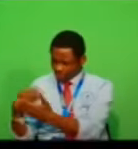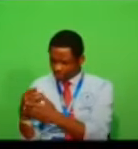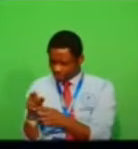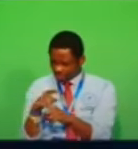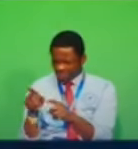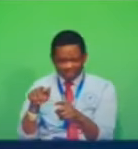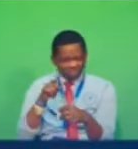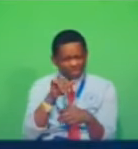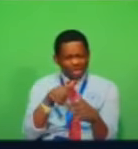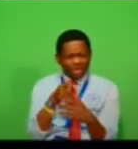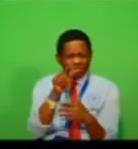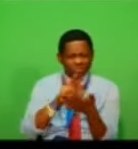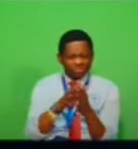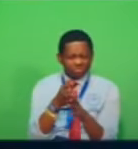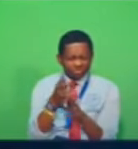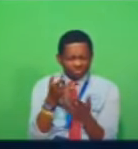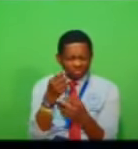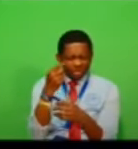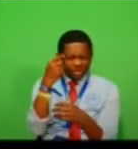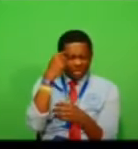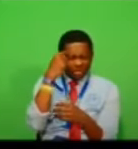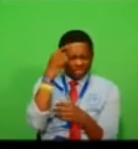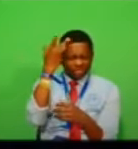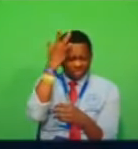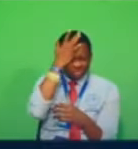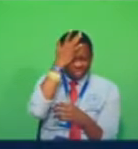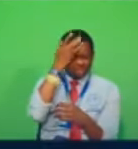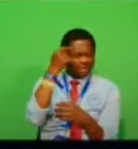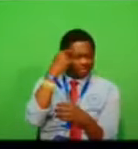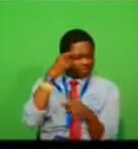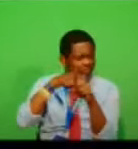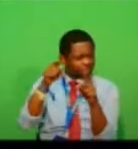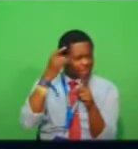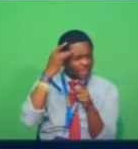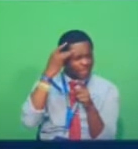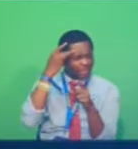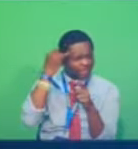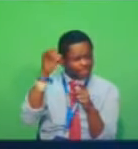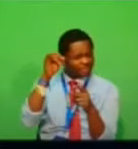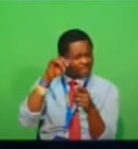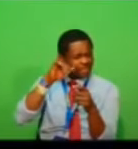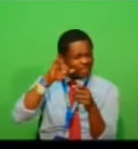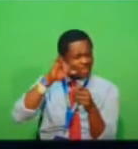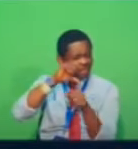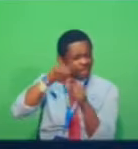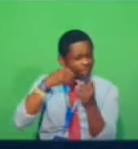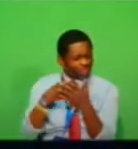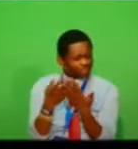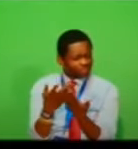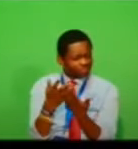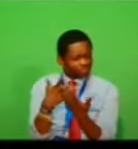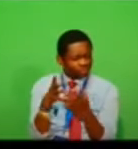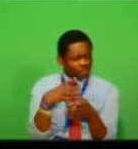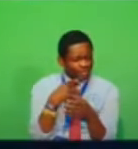that many of us don't want to deal with money, or we look at success from the money point of view like